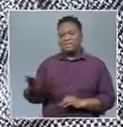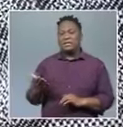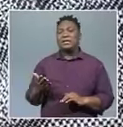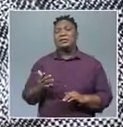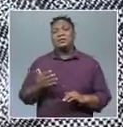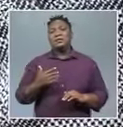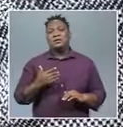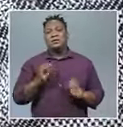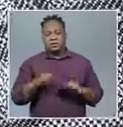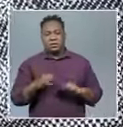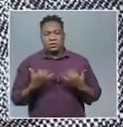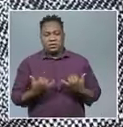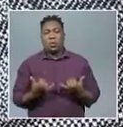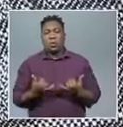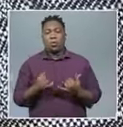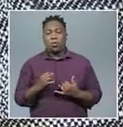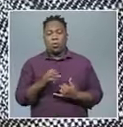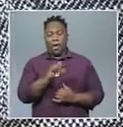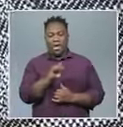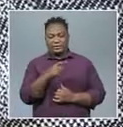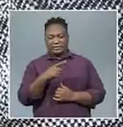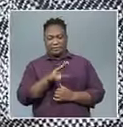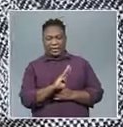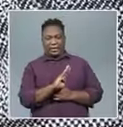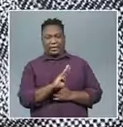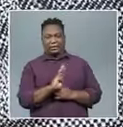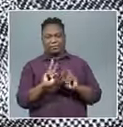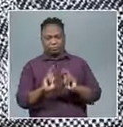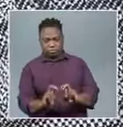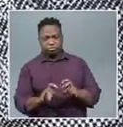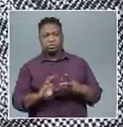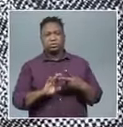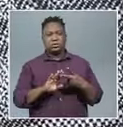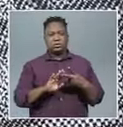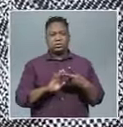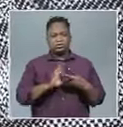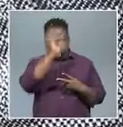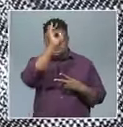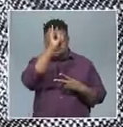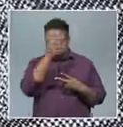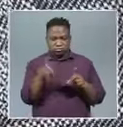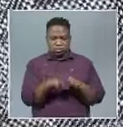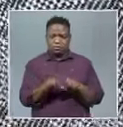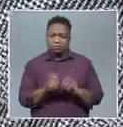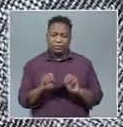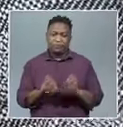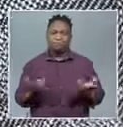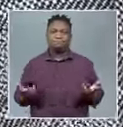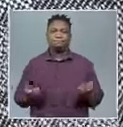said, the school is running the investigation. The law will take its course, and yeah.